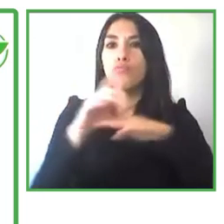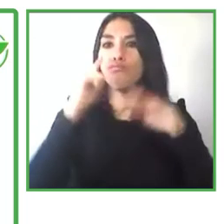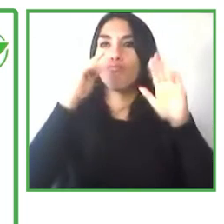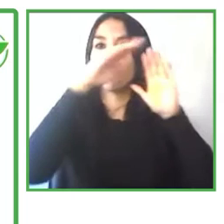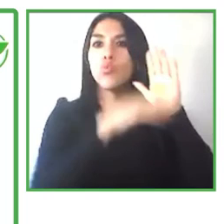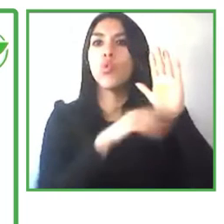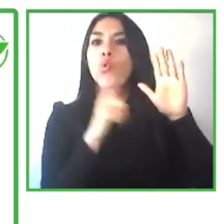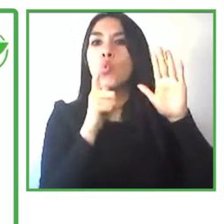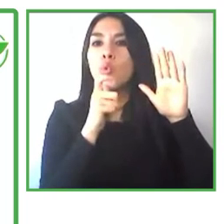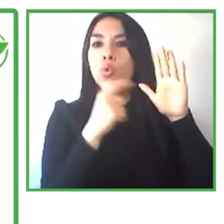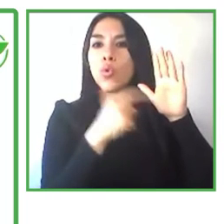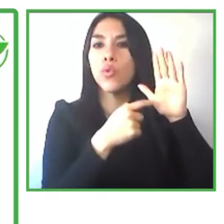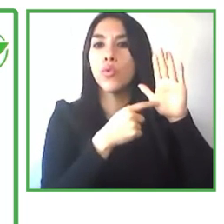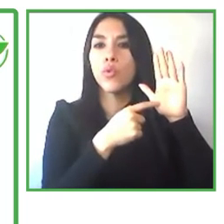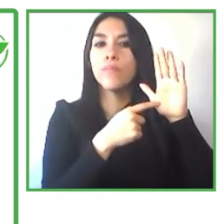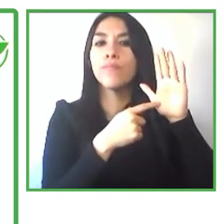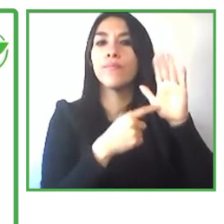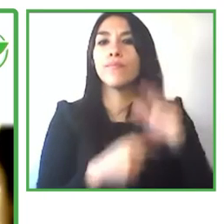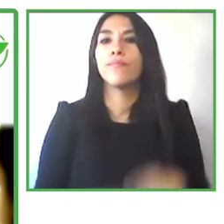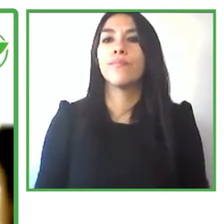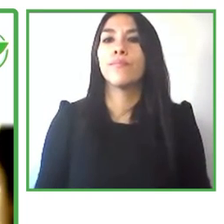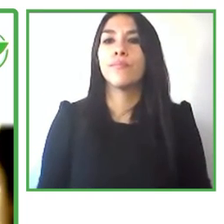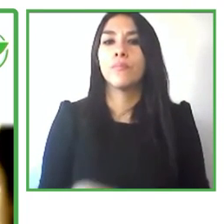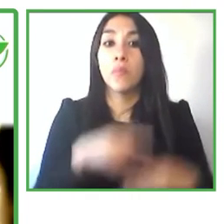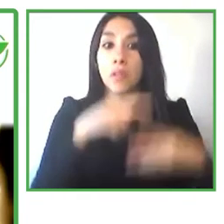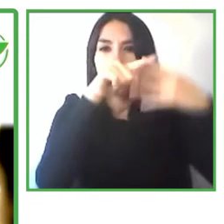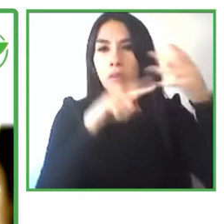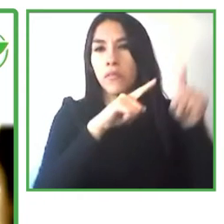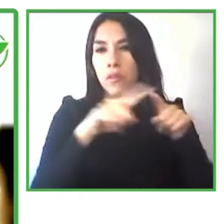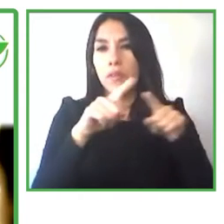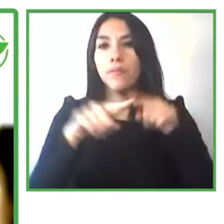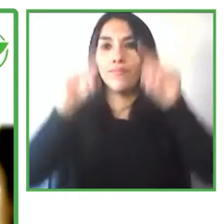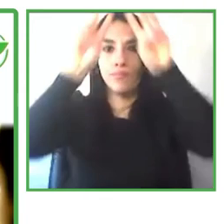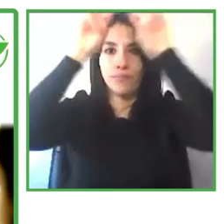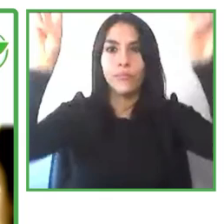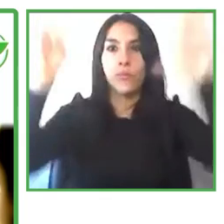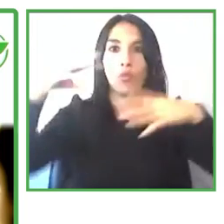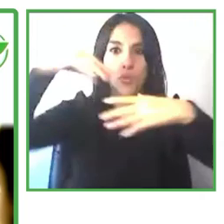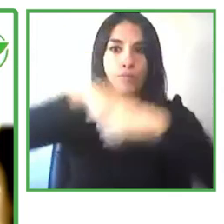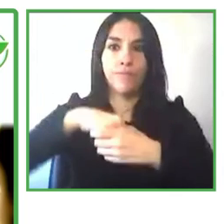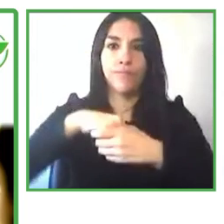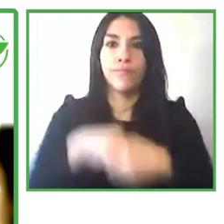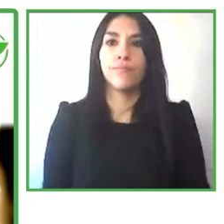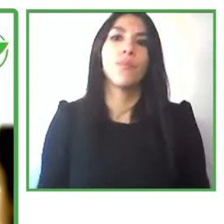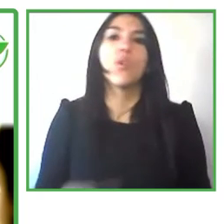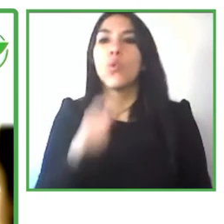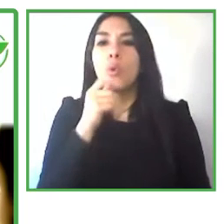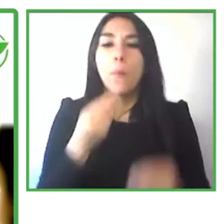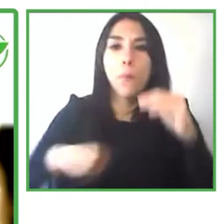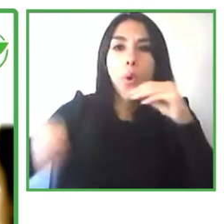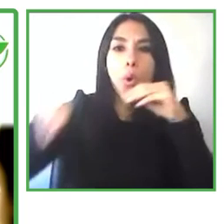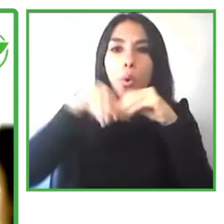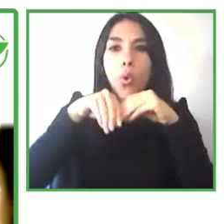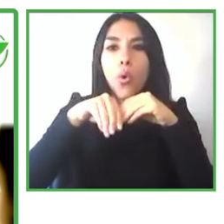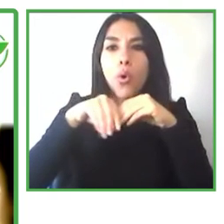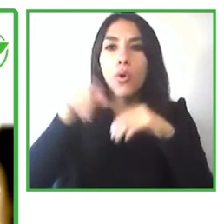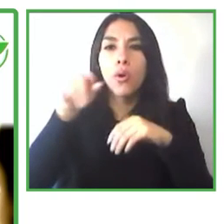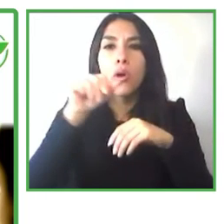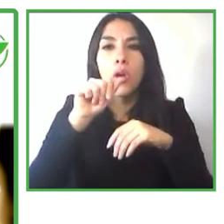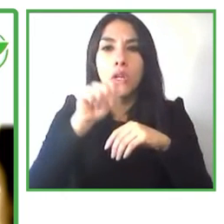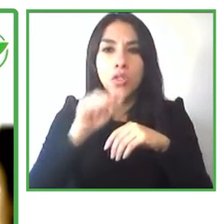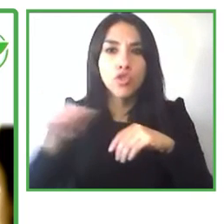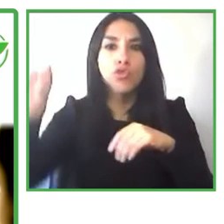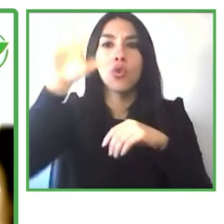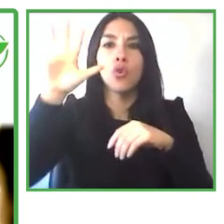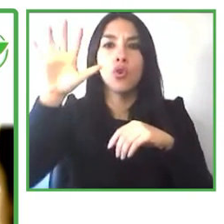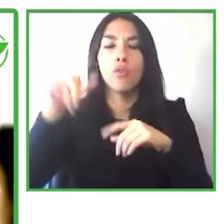6,200 followers or so. Then just one last point, and this is one of the key areas we work on this year, is the Digital